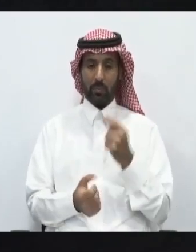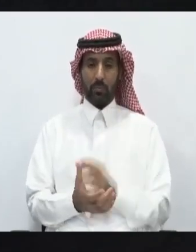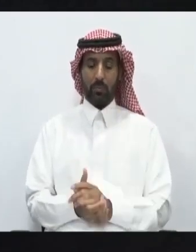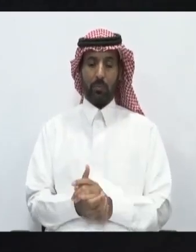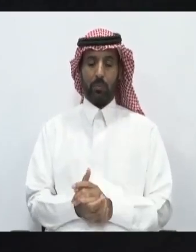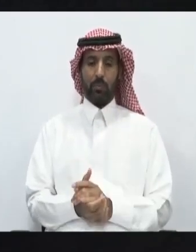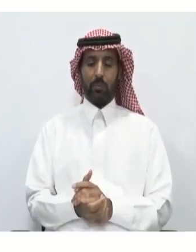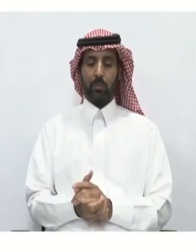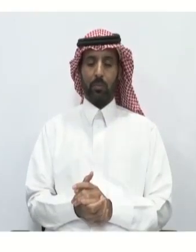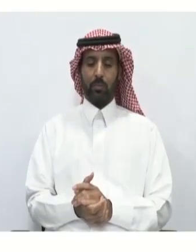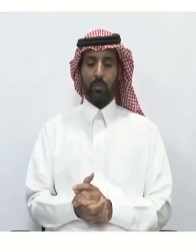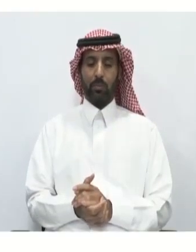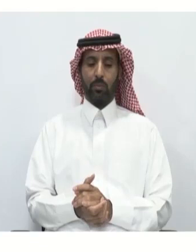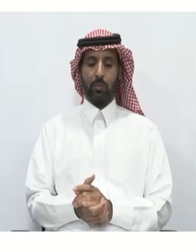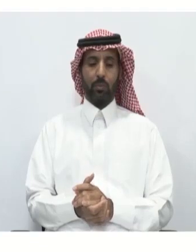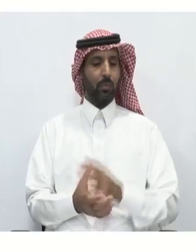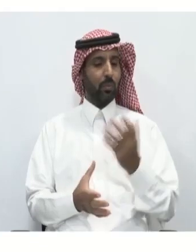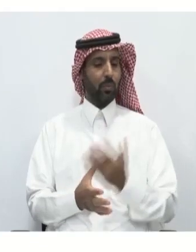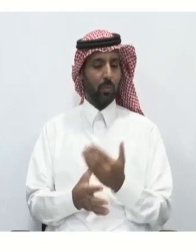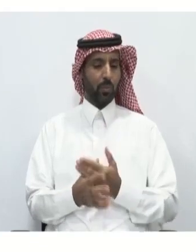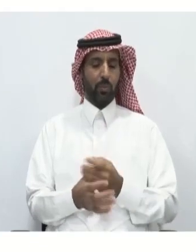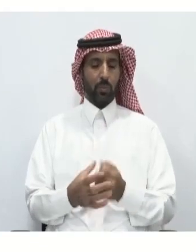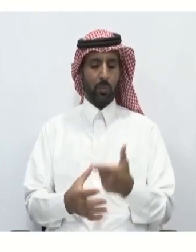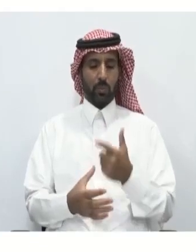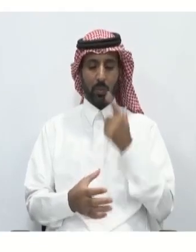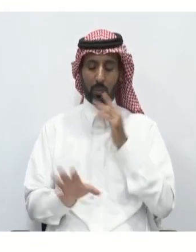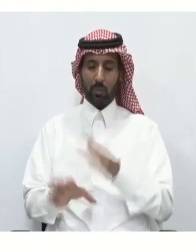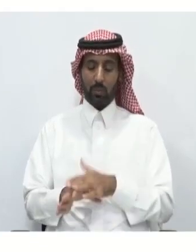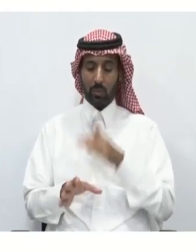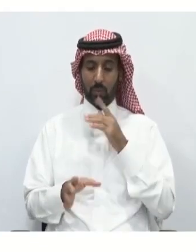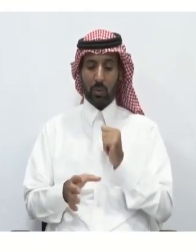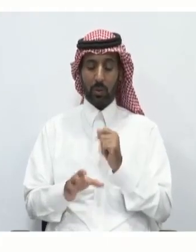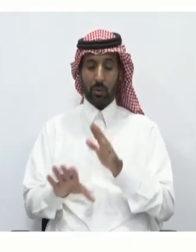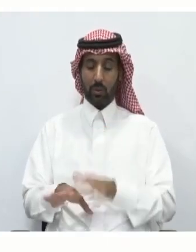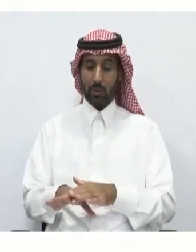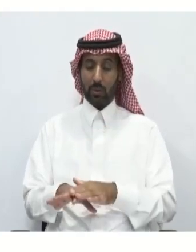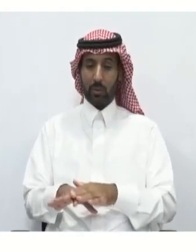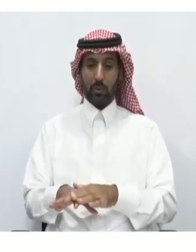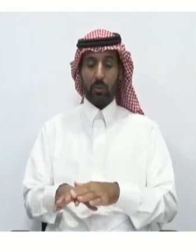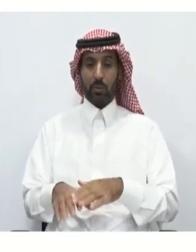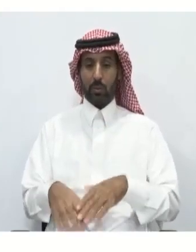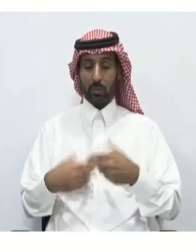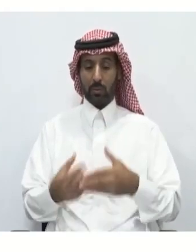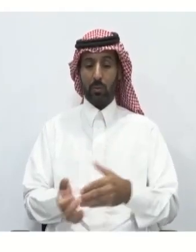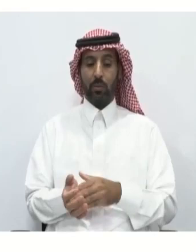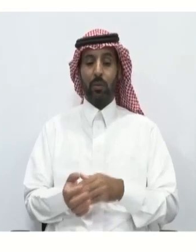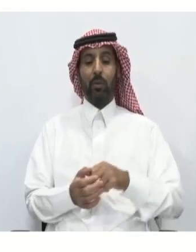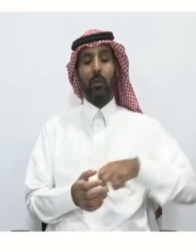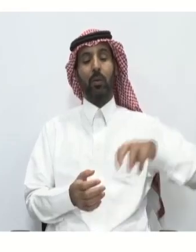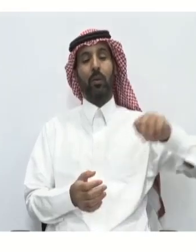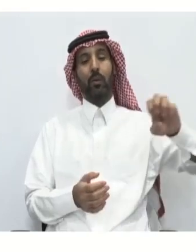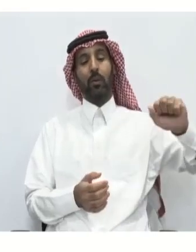your fitness level. Why is it expensive to stay at the Maho Bay camps? As we said before, because